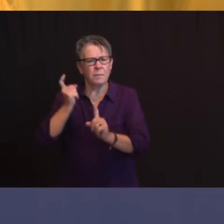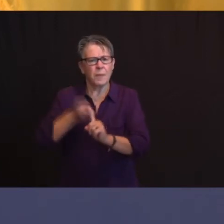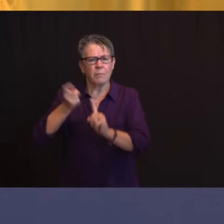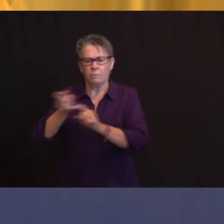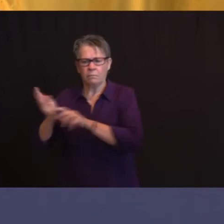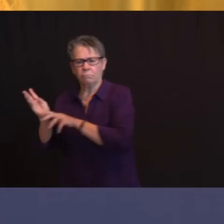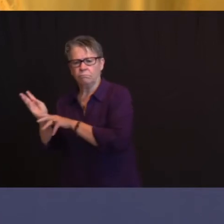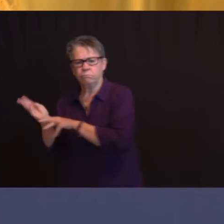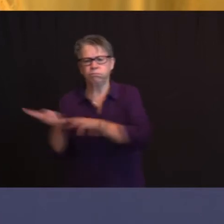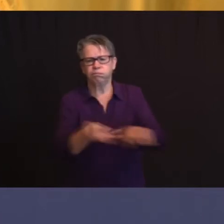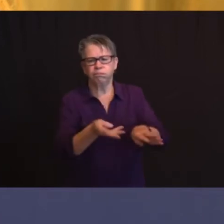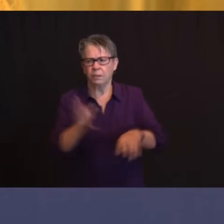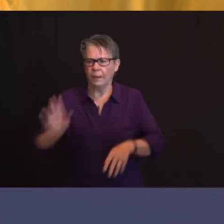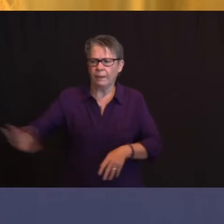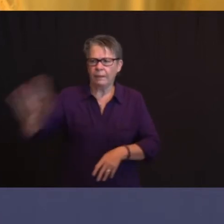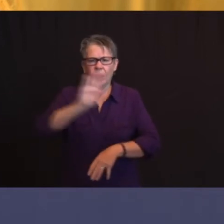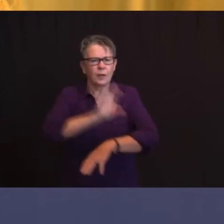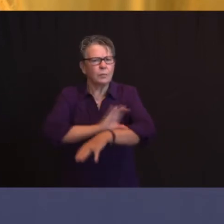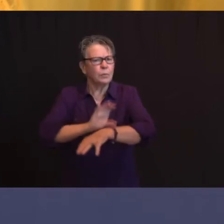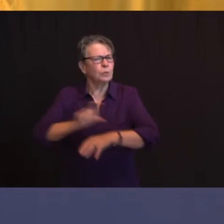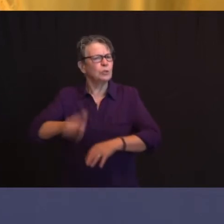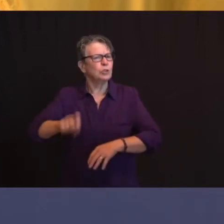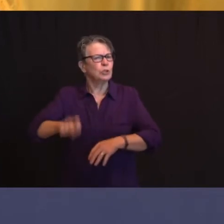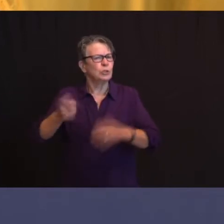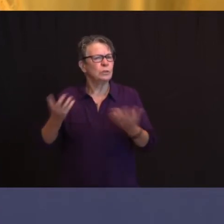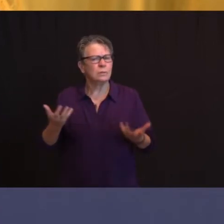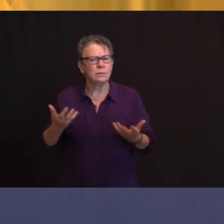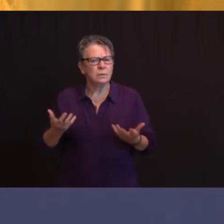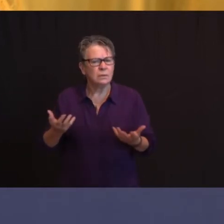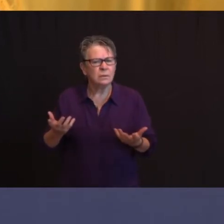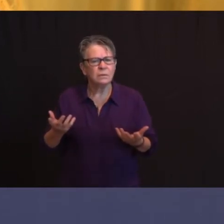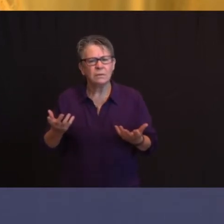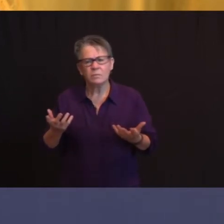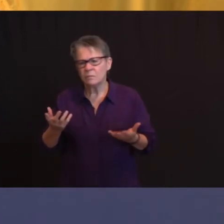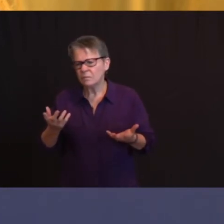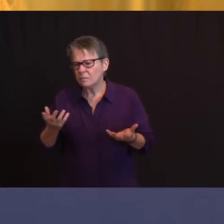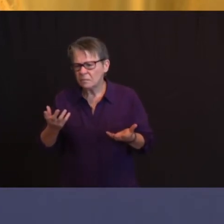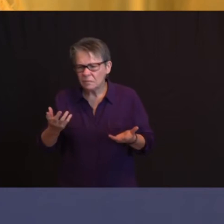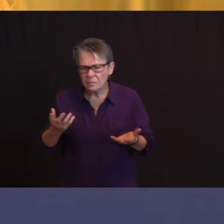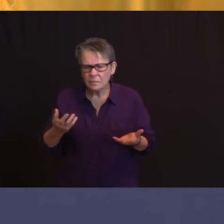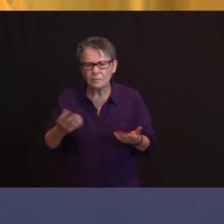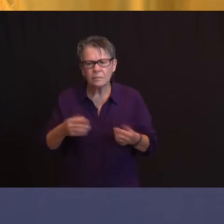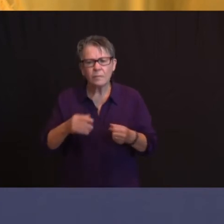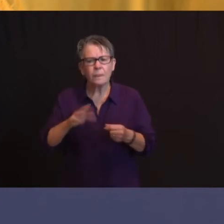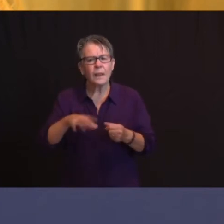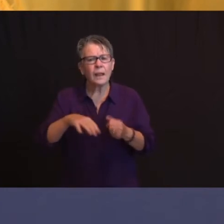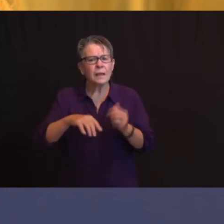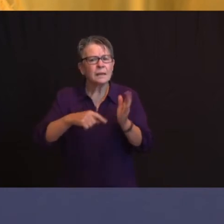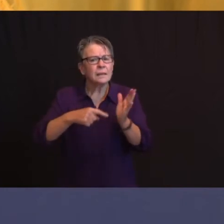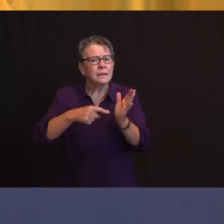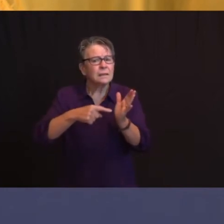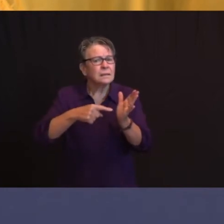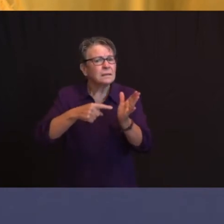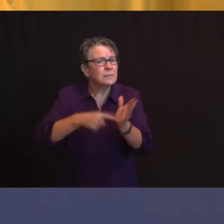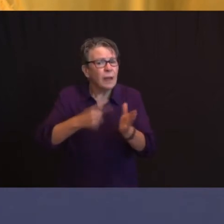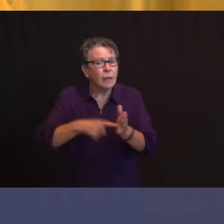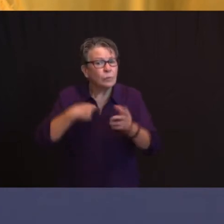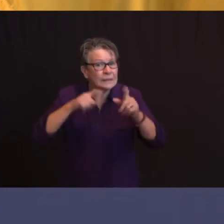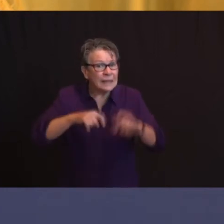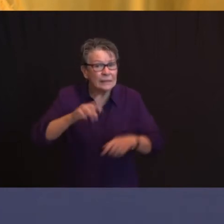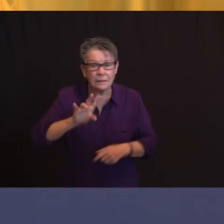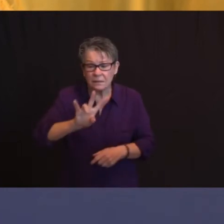have had some days we're testing 75,000 people, up from 0 in March. So we're in as good a shape as any state, but it's